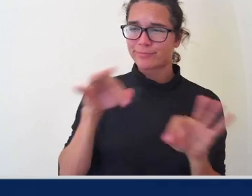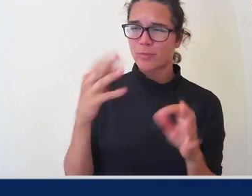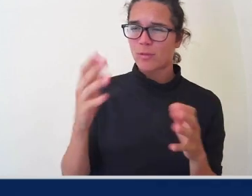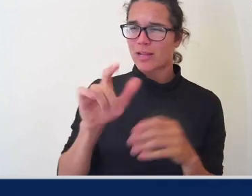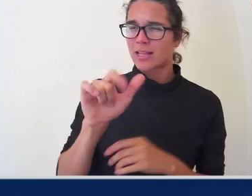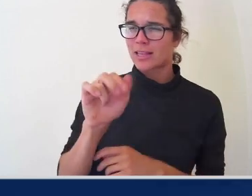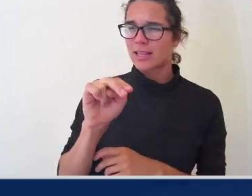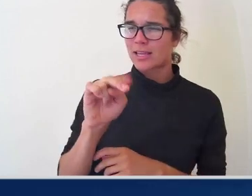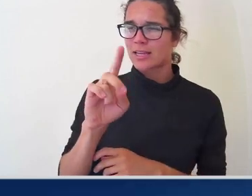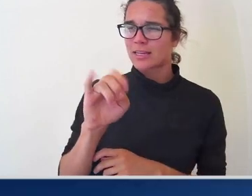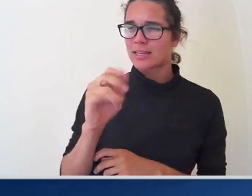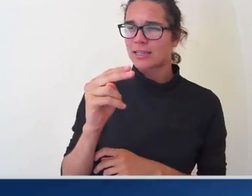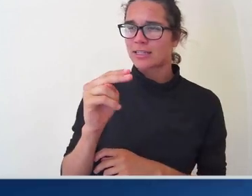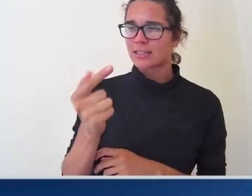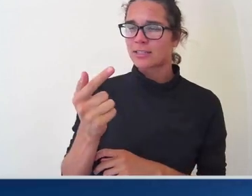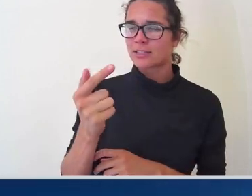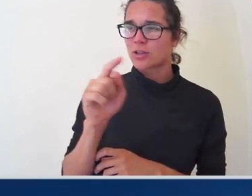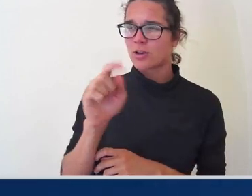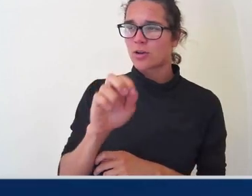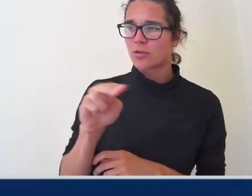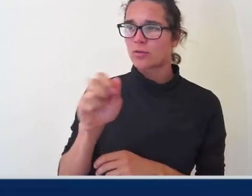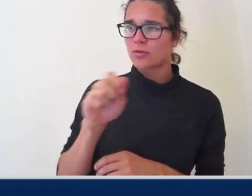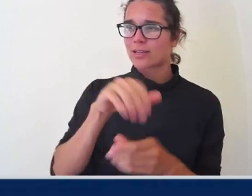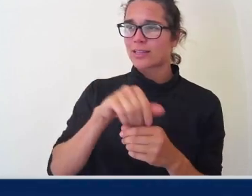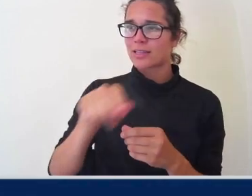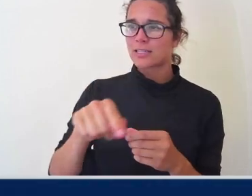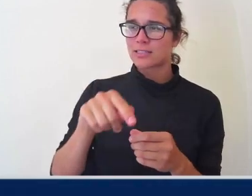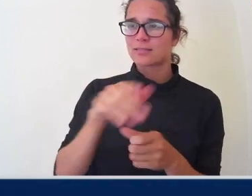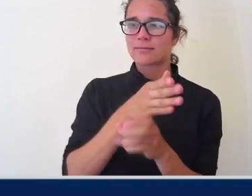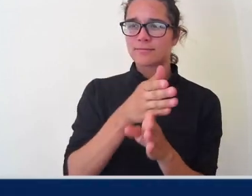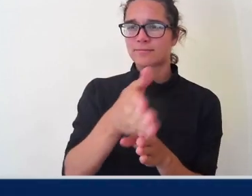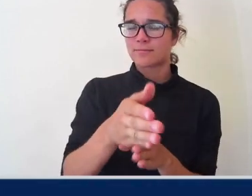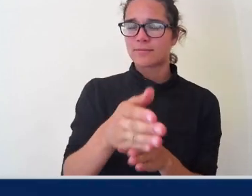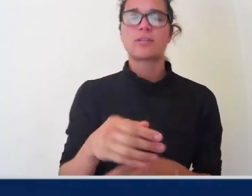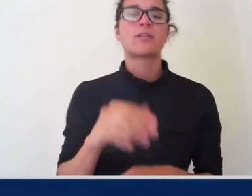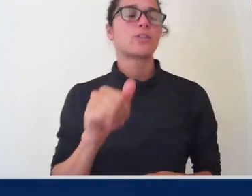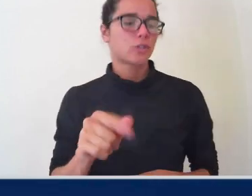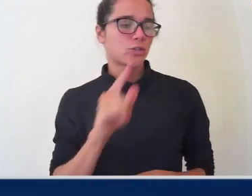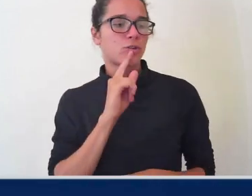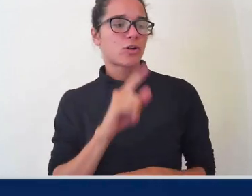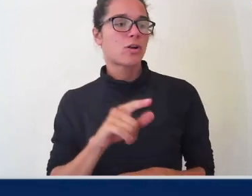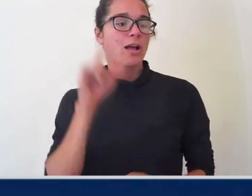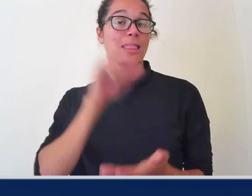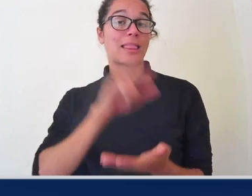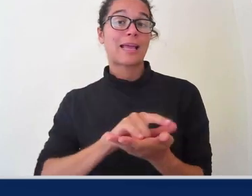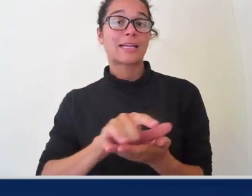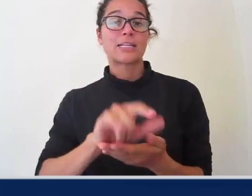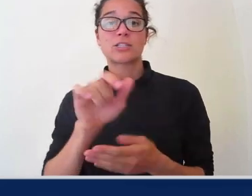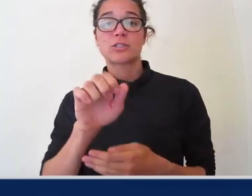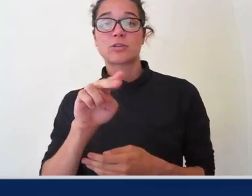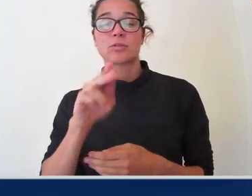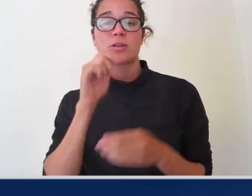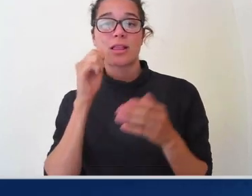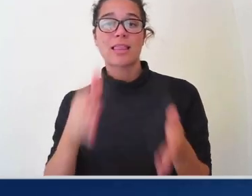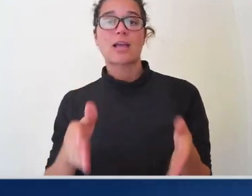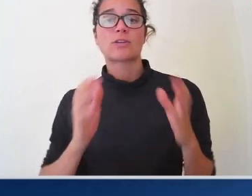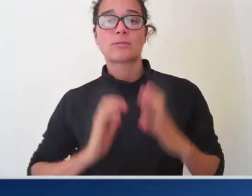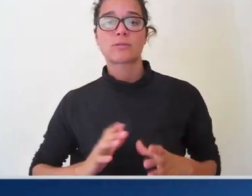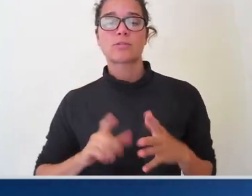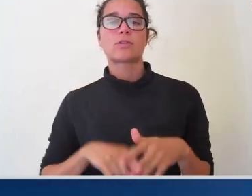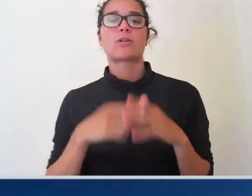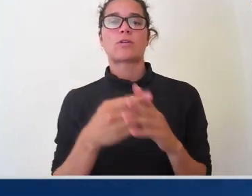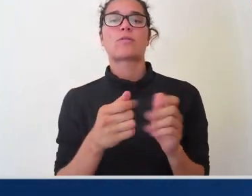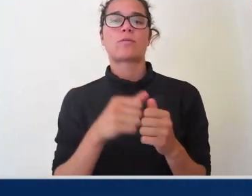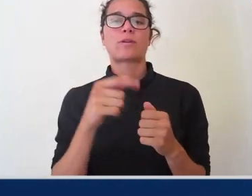Tower? Sure. So landing zone is a concept, right, which basically allows customers to get started on the AWS environment. And landing